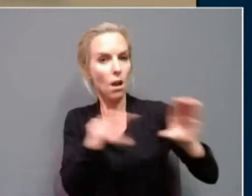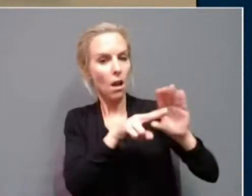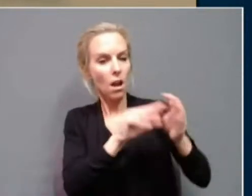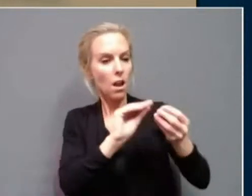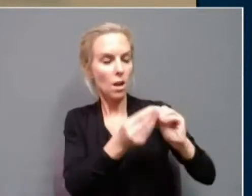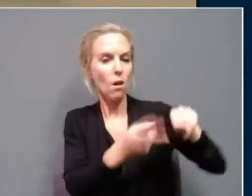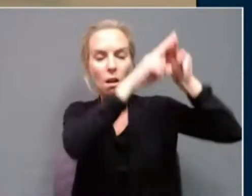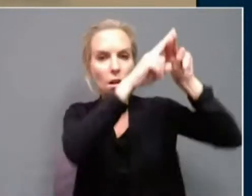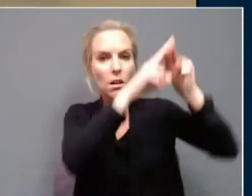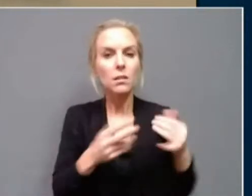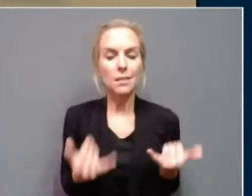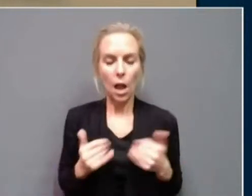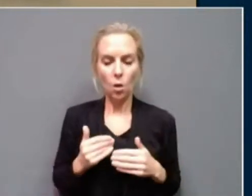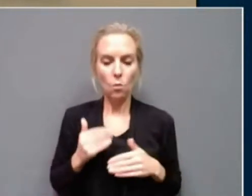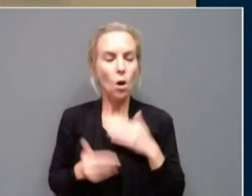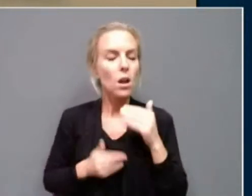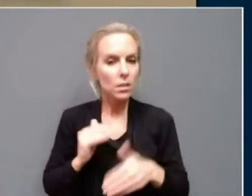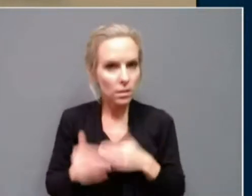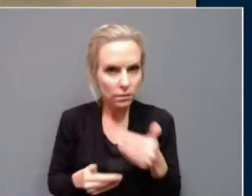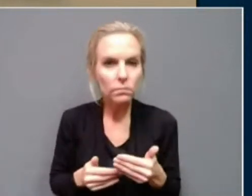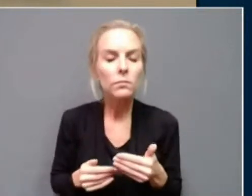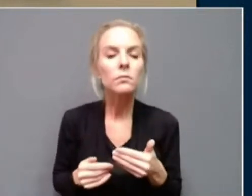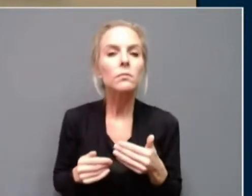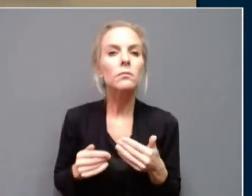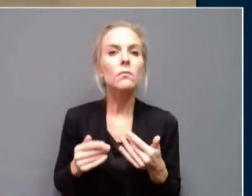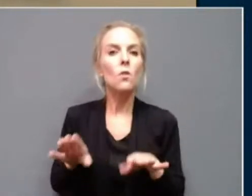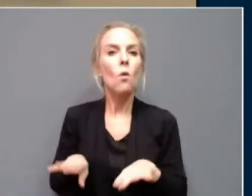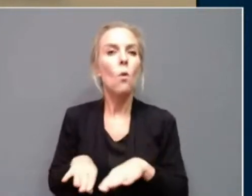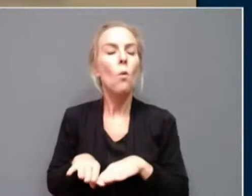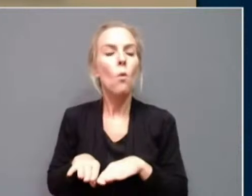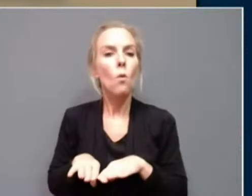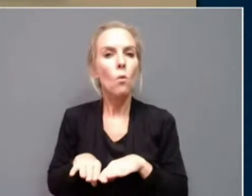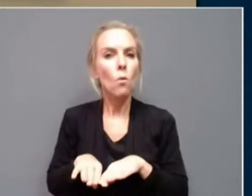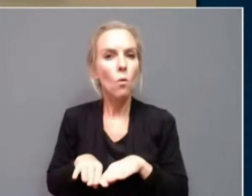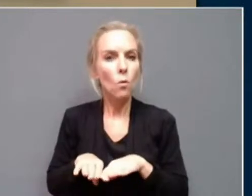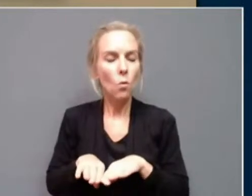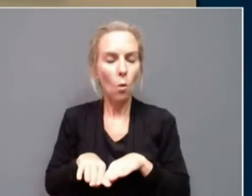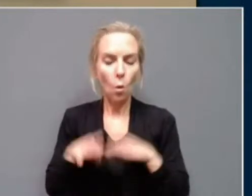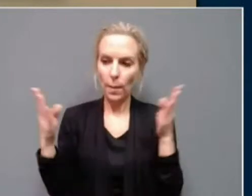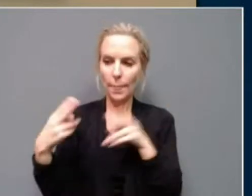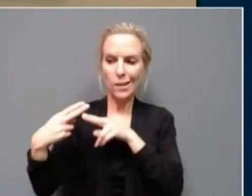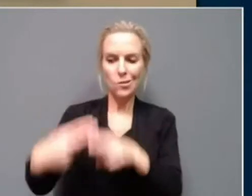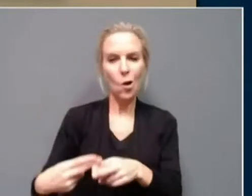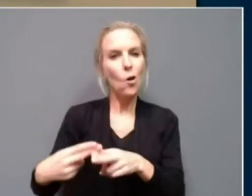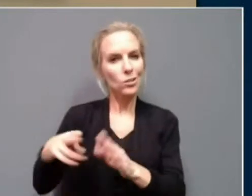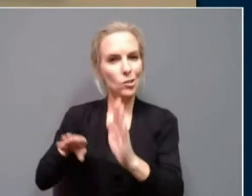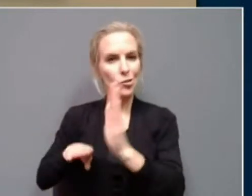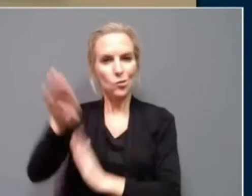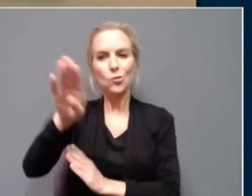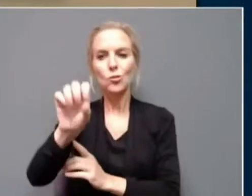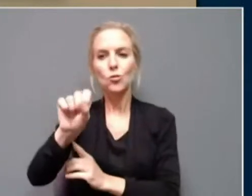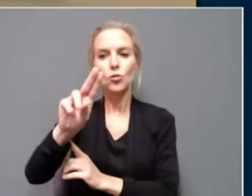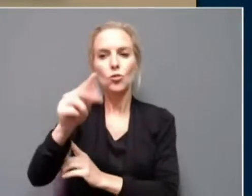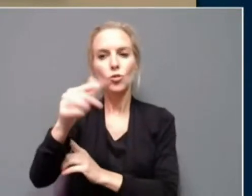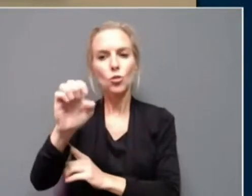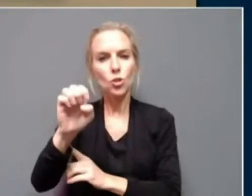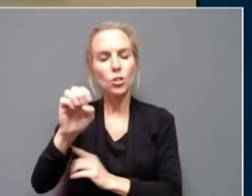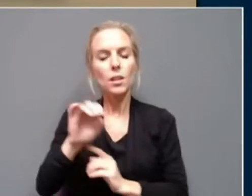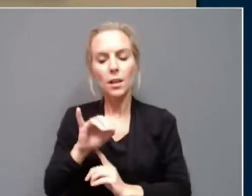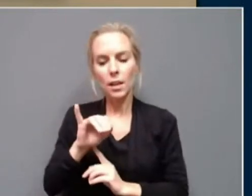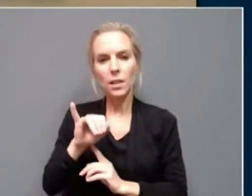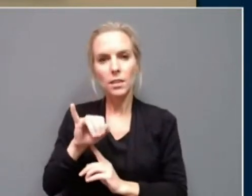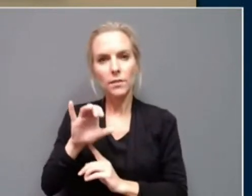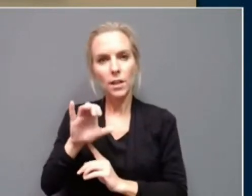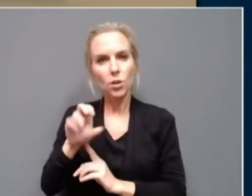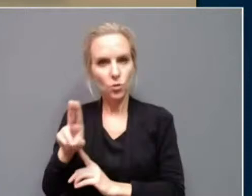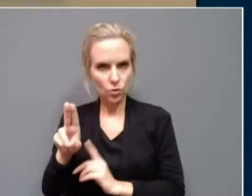in the process of opening what we call a surge intensive care unit, because our usual intensive